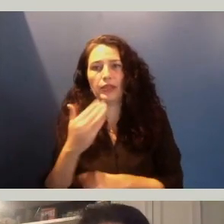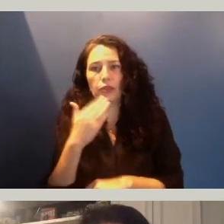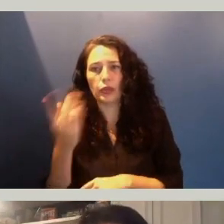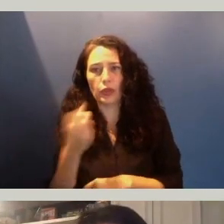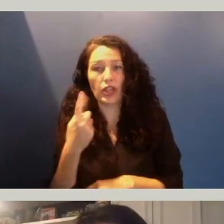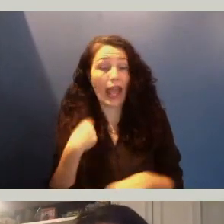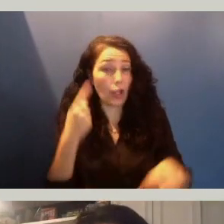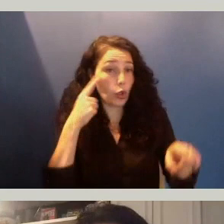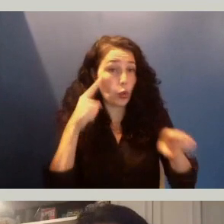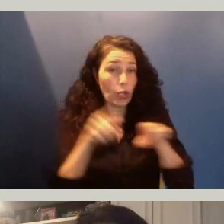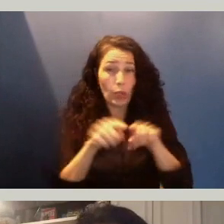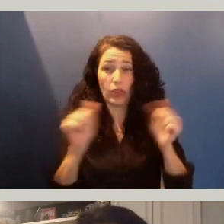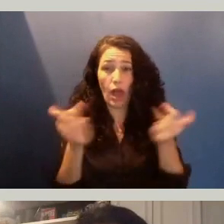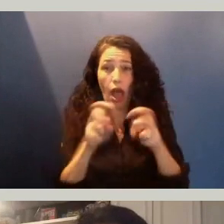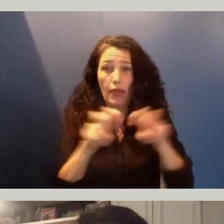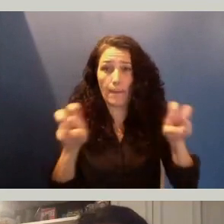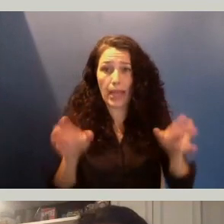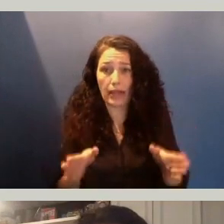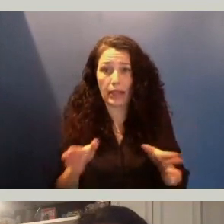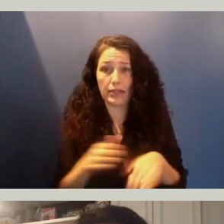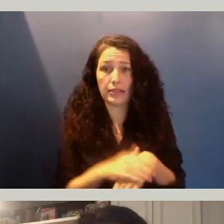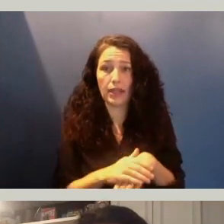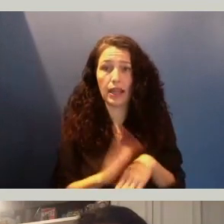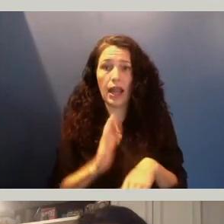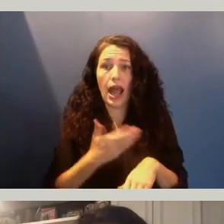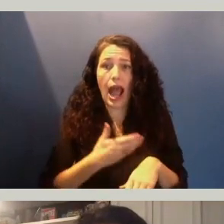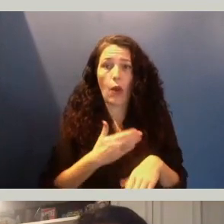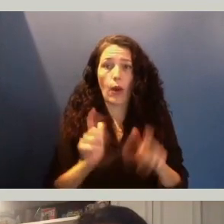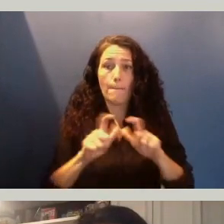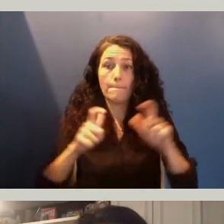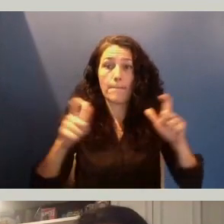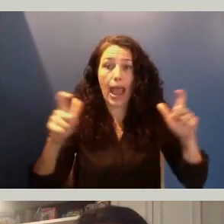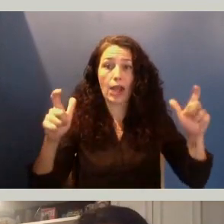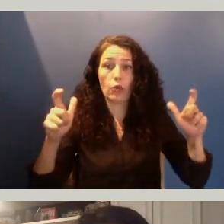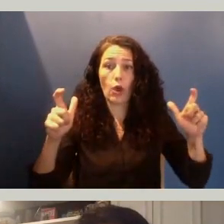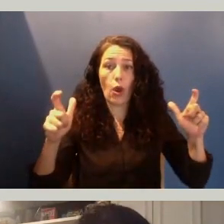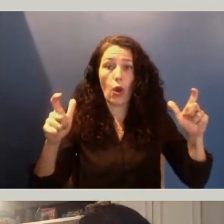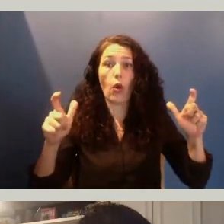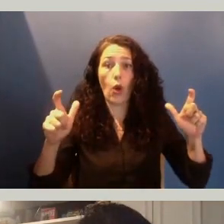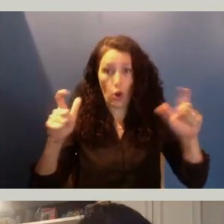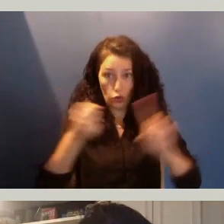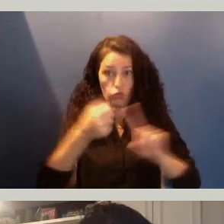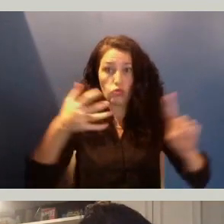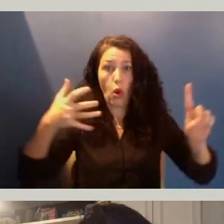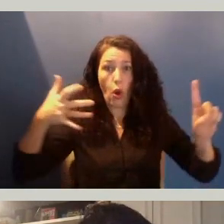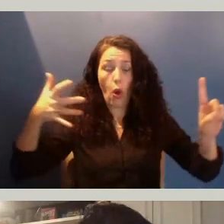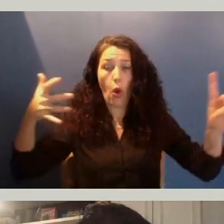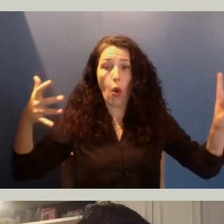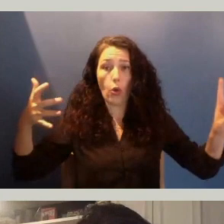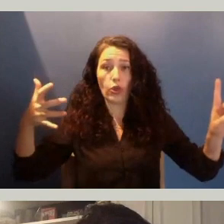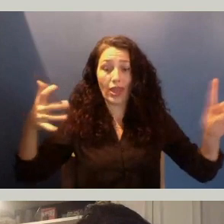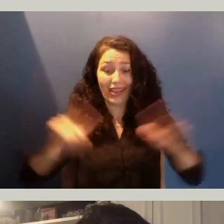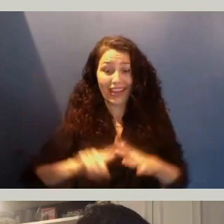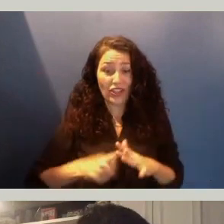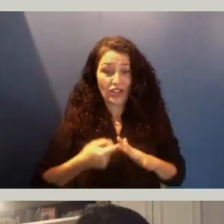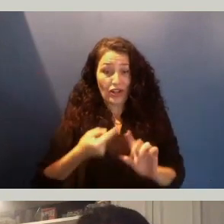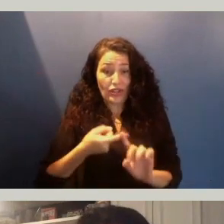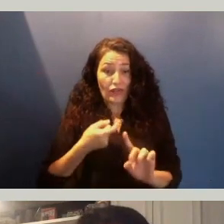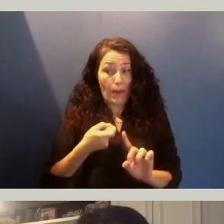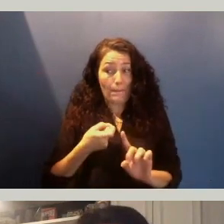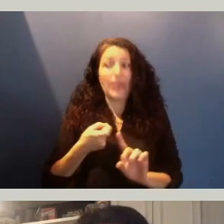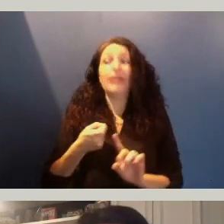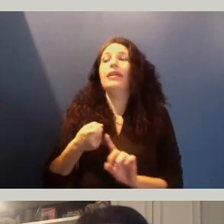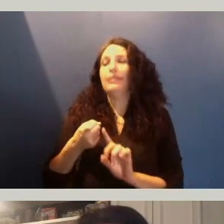today. I mean, Catalyst in our macro goal for Catalyst is that it is comprised of individual investors,